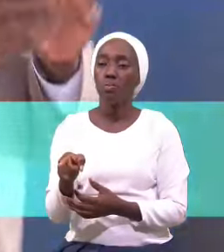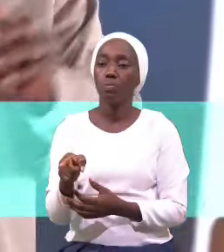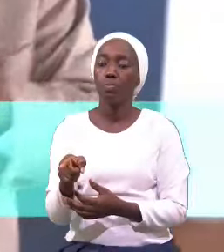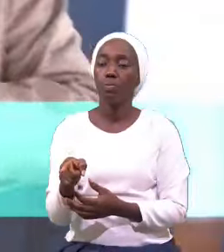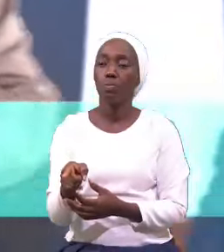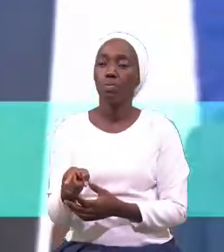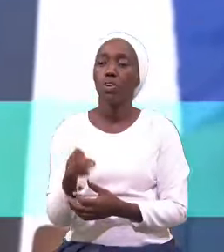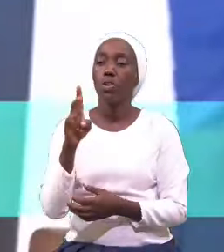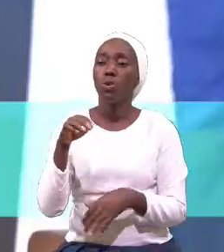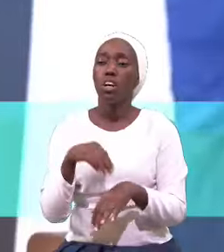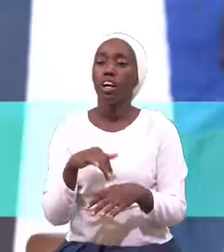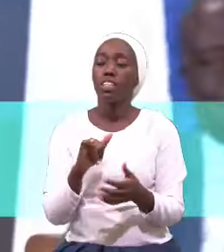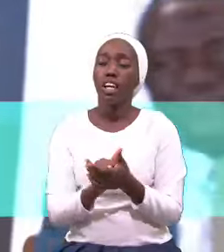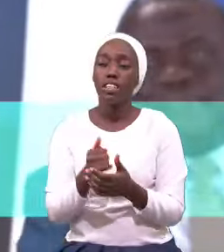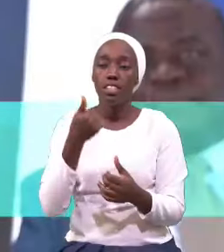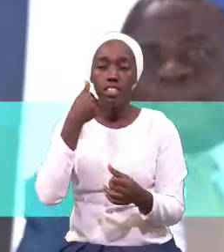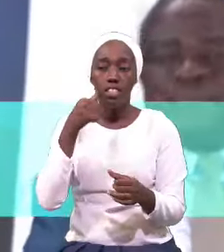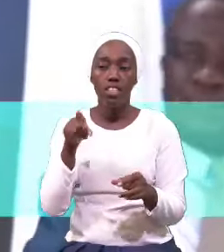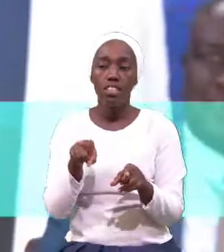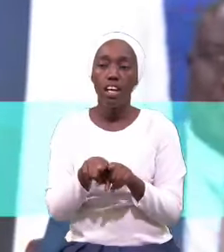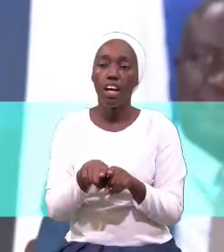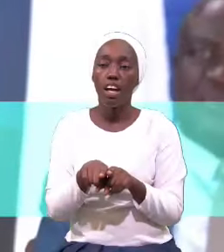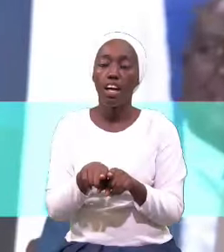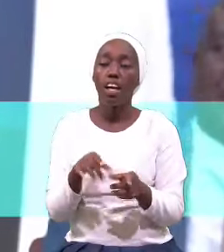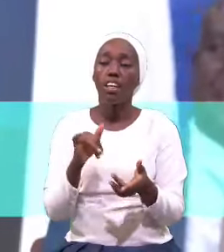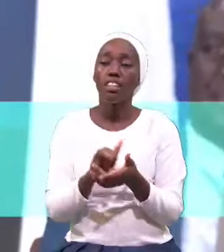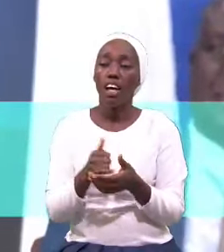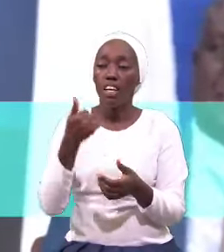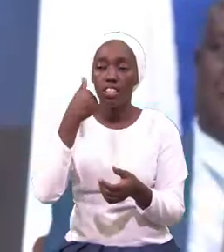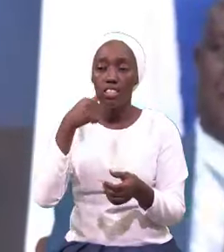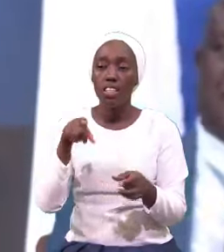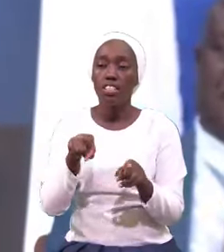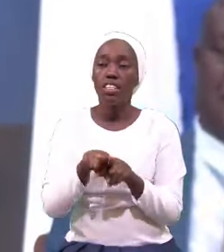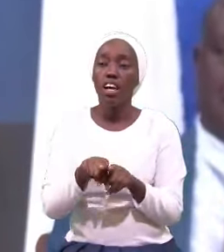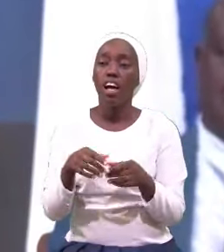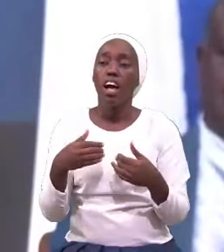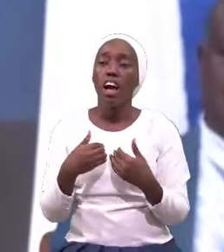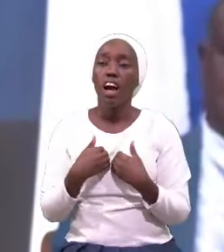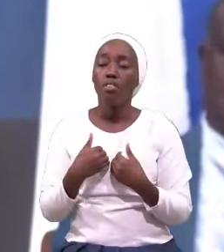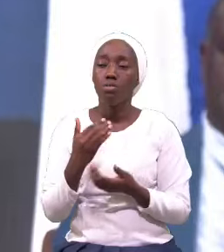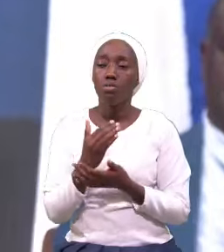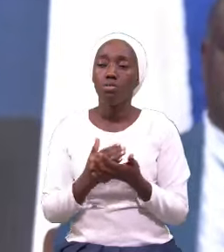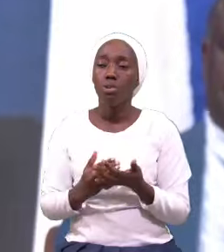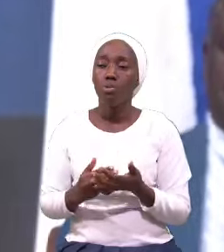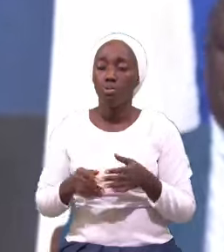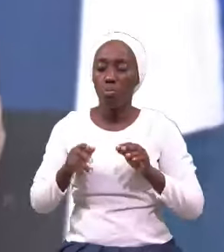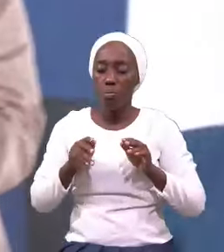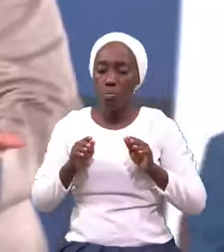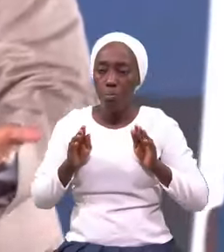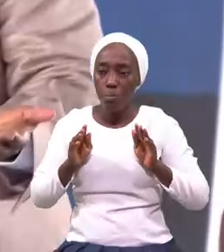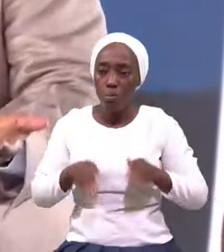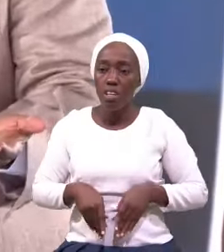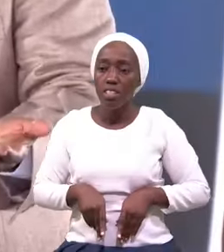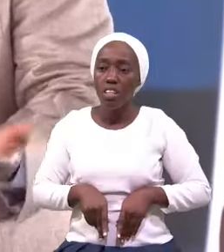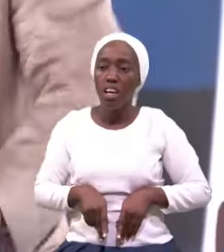Look at that sister. That sister has some personal problems. And then